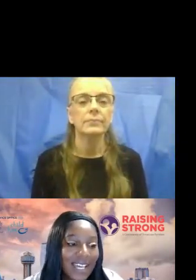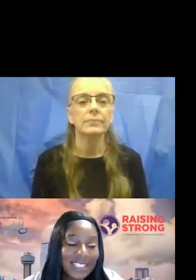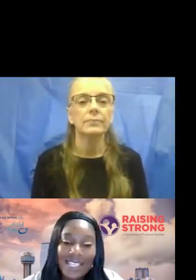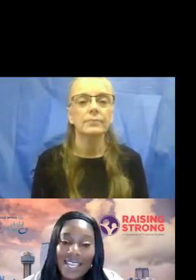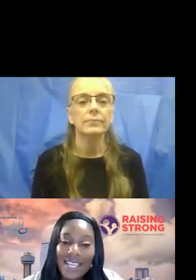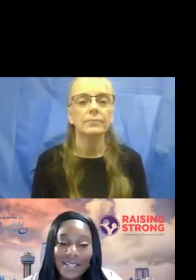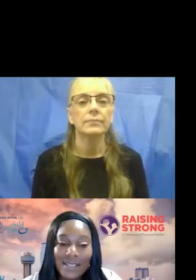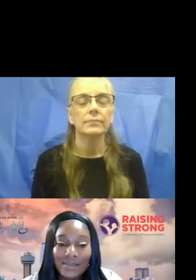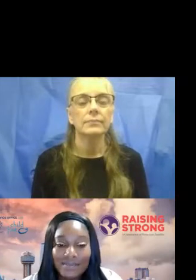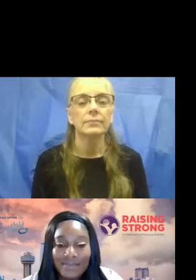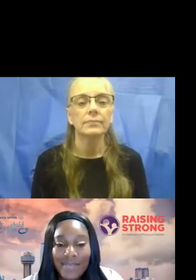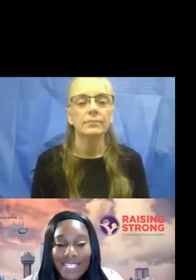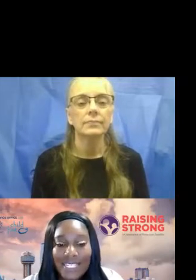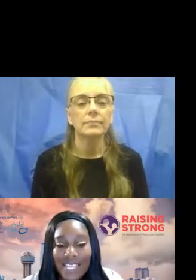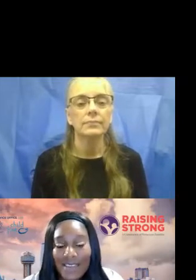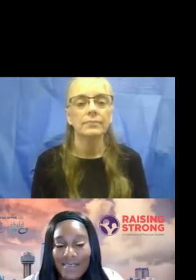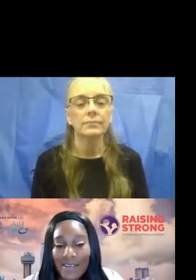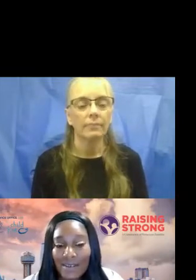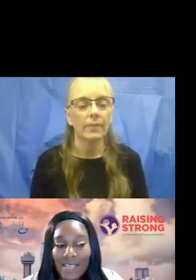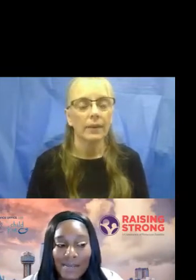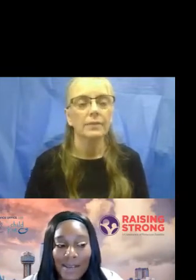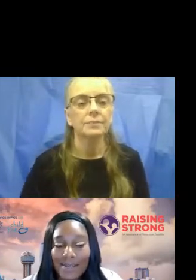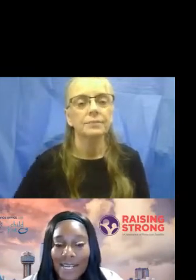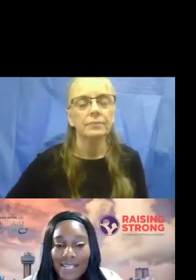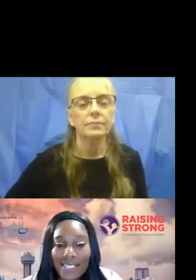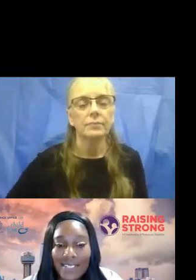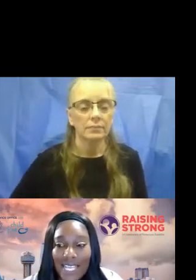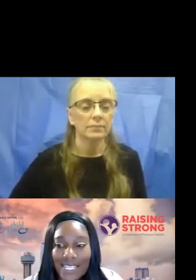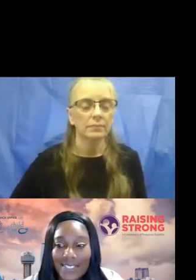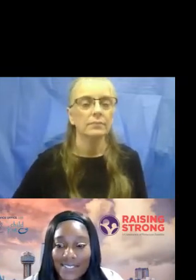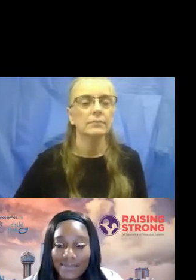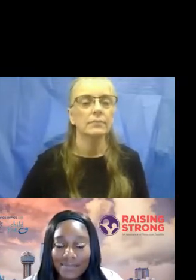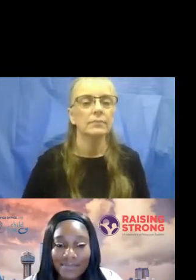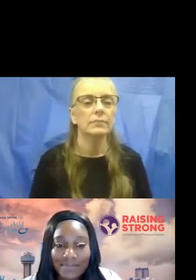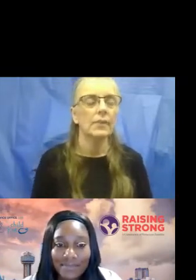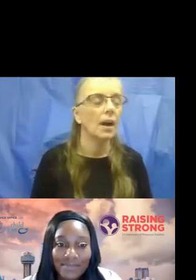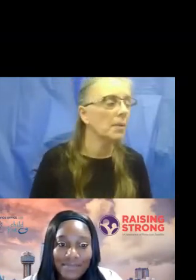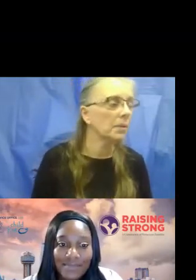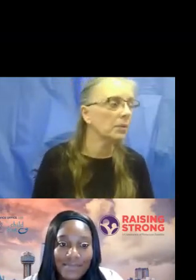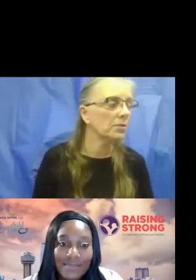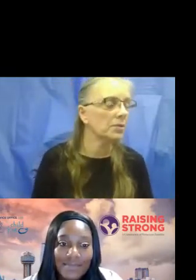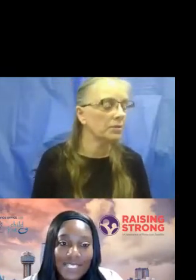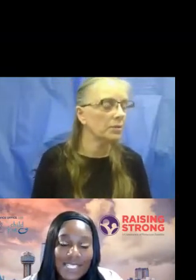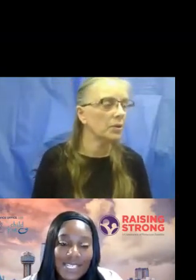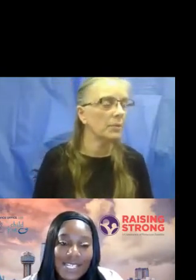Yeah, Alex, can't vote. Panelists can't vote. Y'all probably already know the answer.